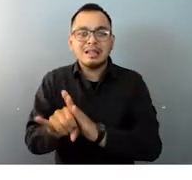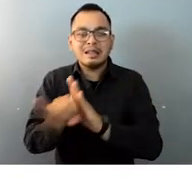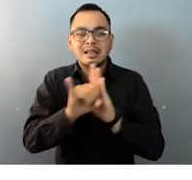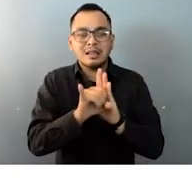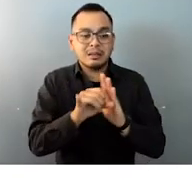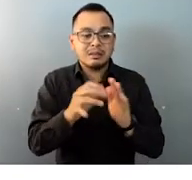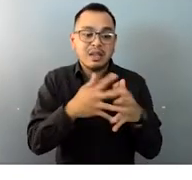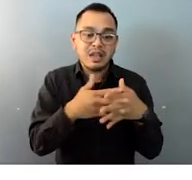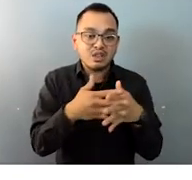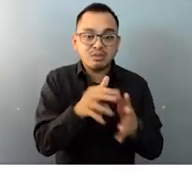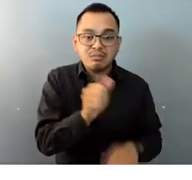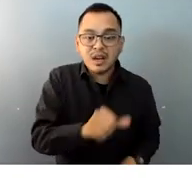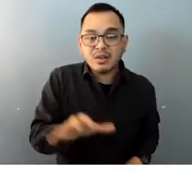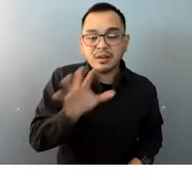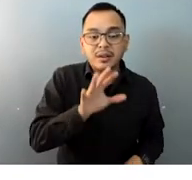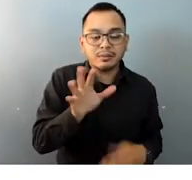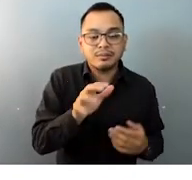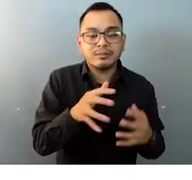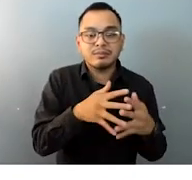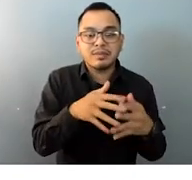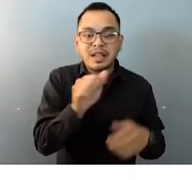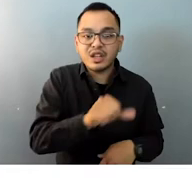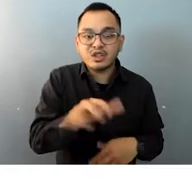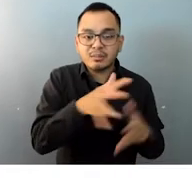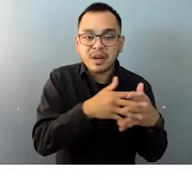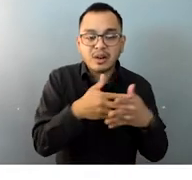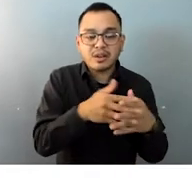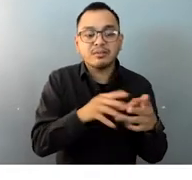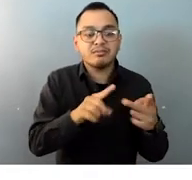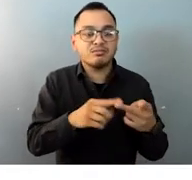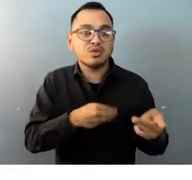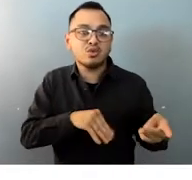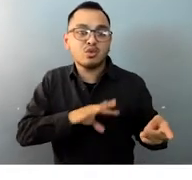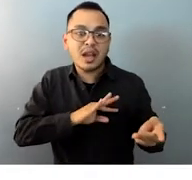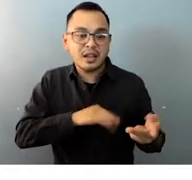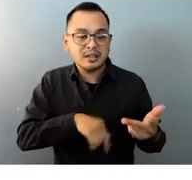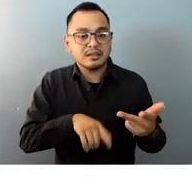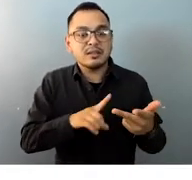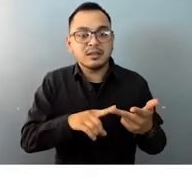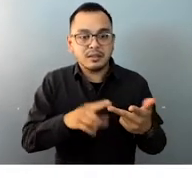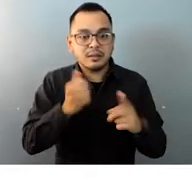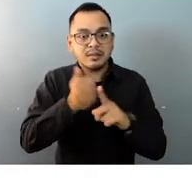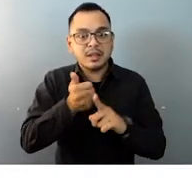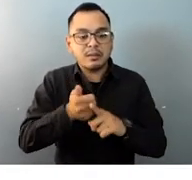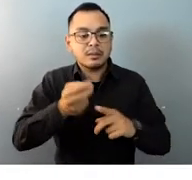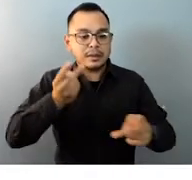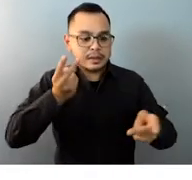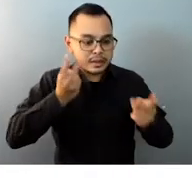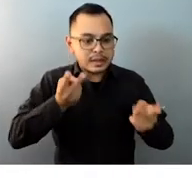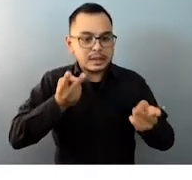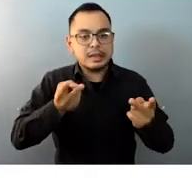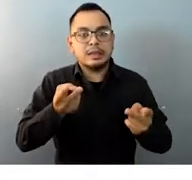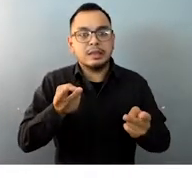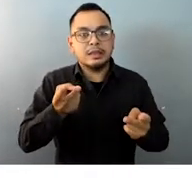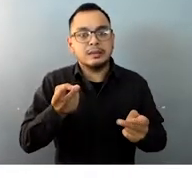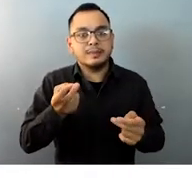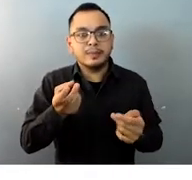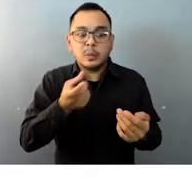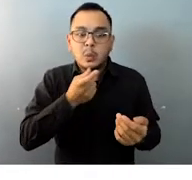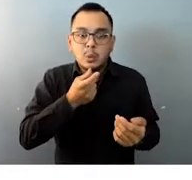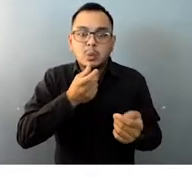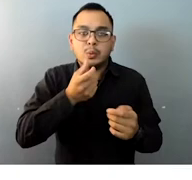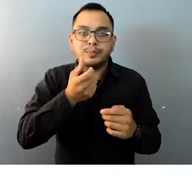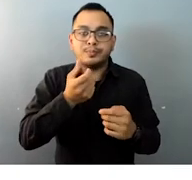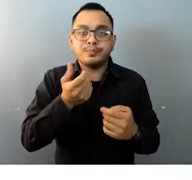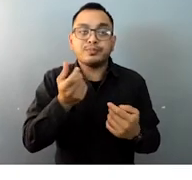many minority identities. They are Asian American, they are trans, they are visible